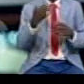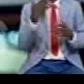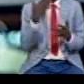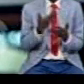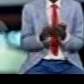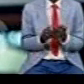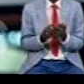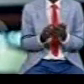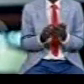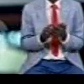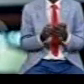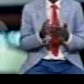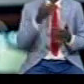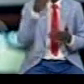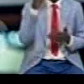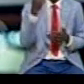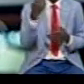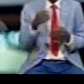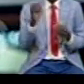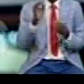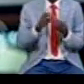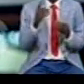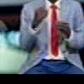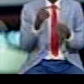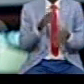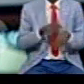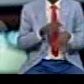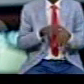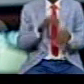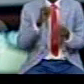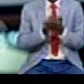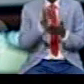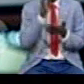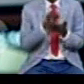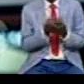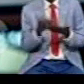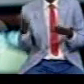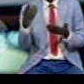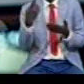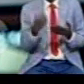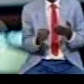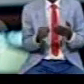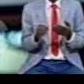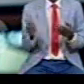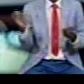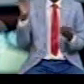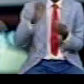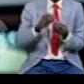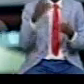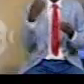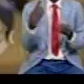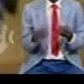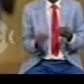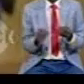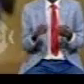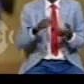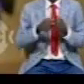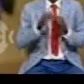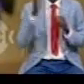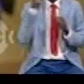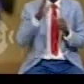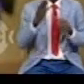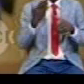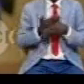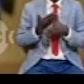management. Because the more the time that is wasted, the longer the effect on the organs of the body. They